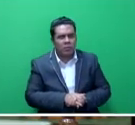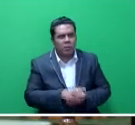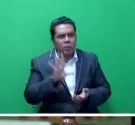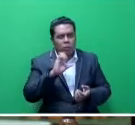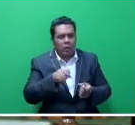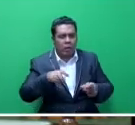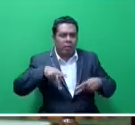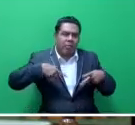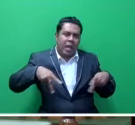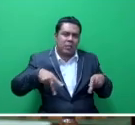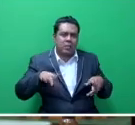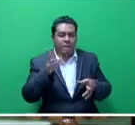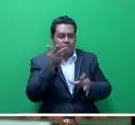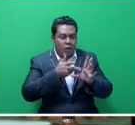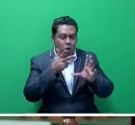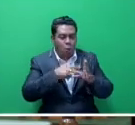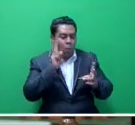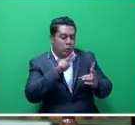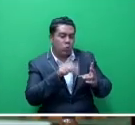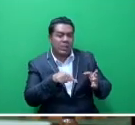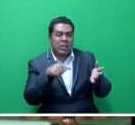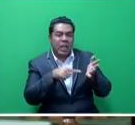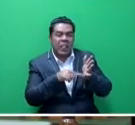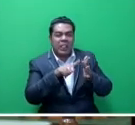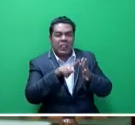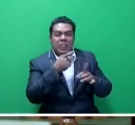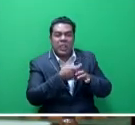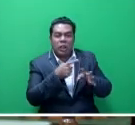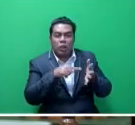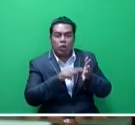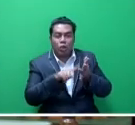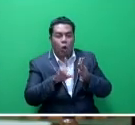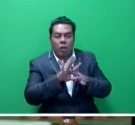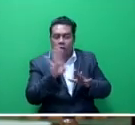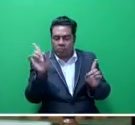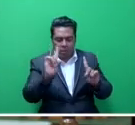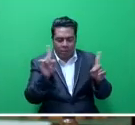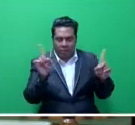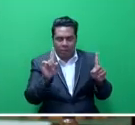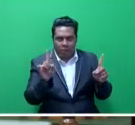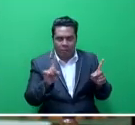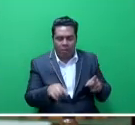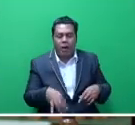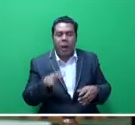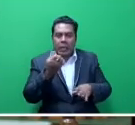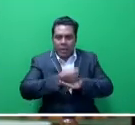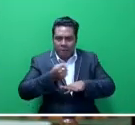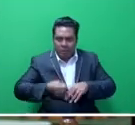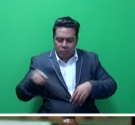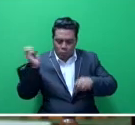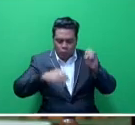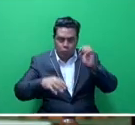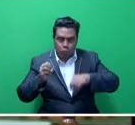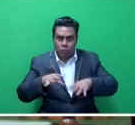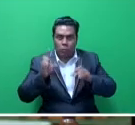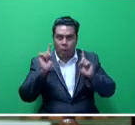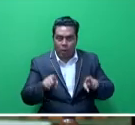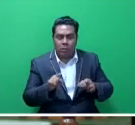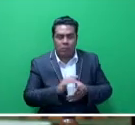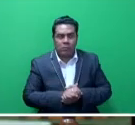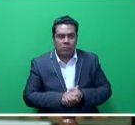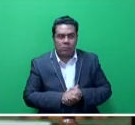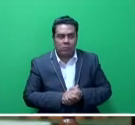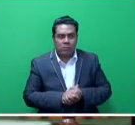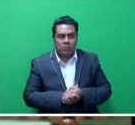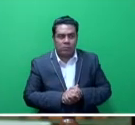videos on TikTok, but you are adults and that is your choice. The government will contribute $100,000 with the rest provided by ATH, and it's